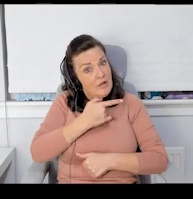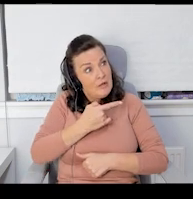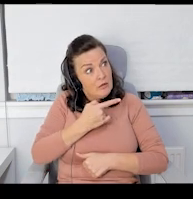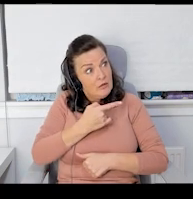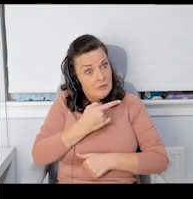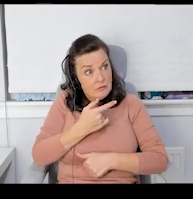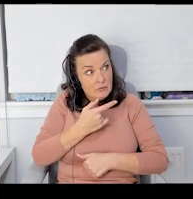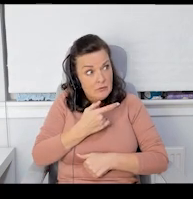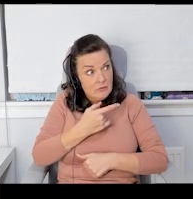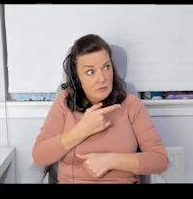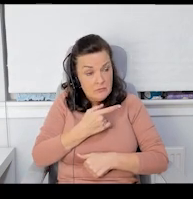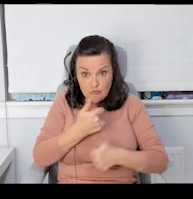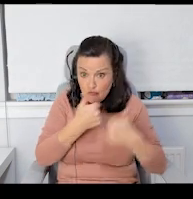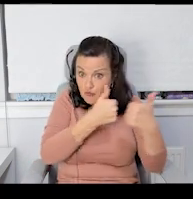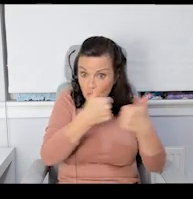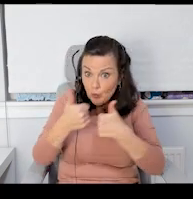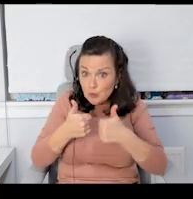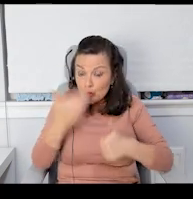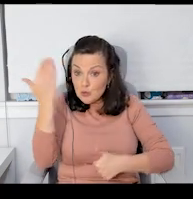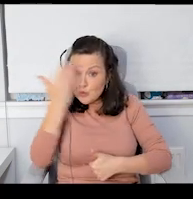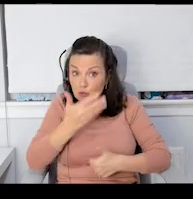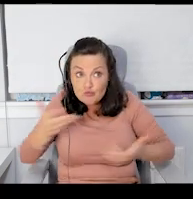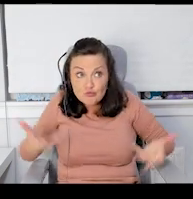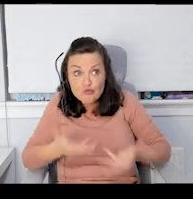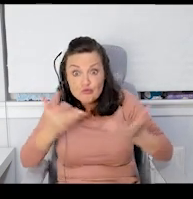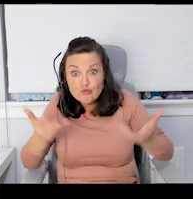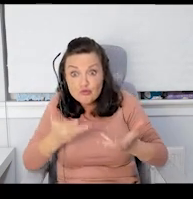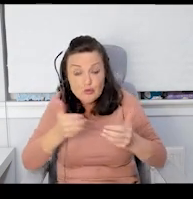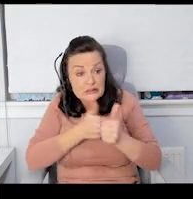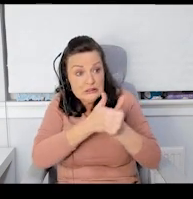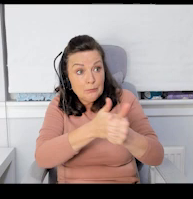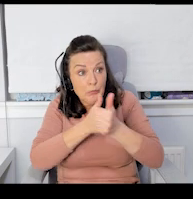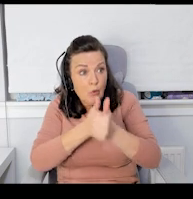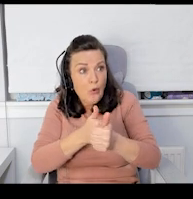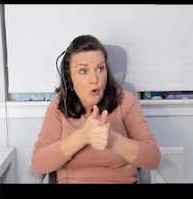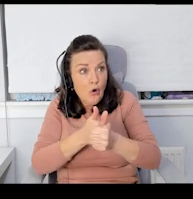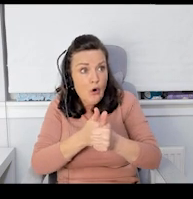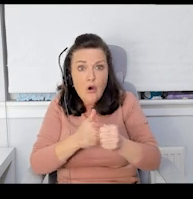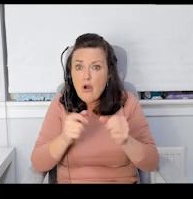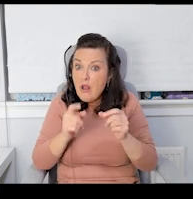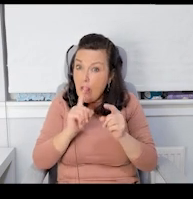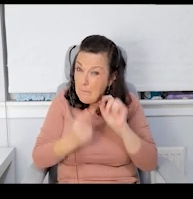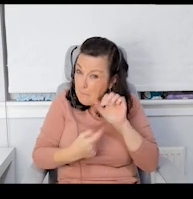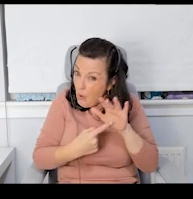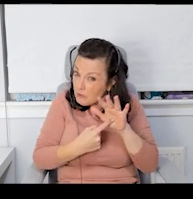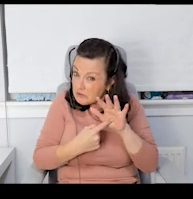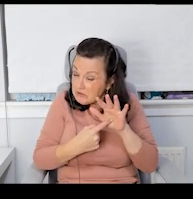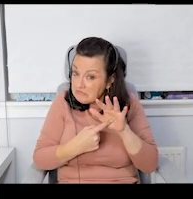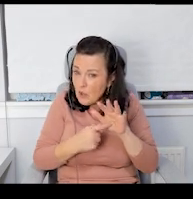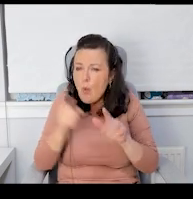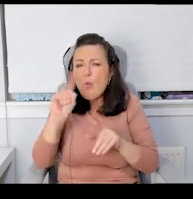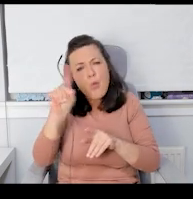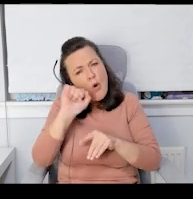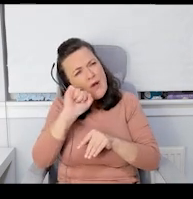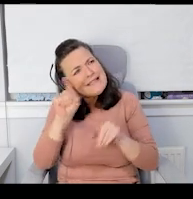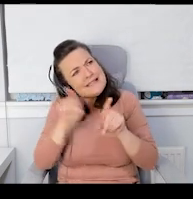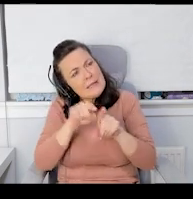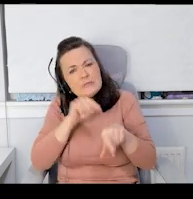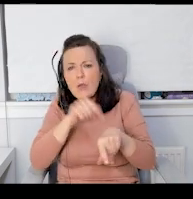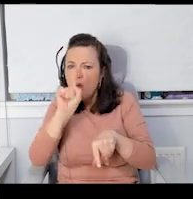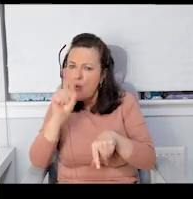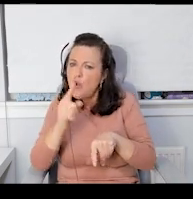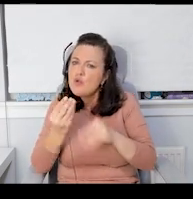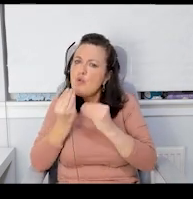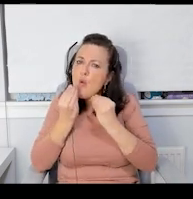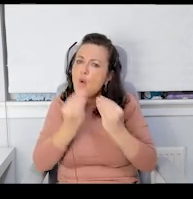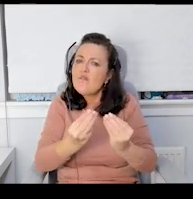apprenticeships for yourself, and what support do you offer to schools? It's massively important for us as a business. I think it'd